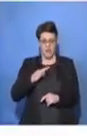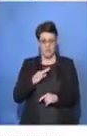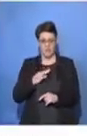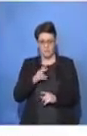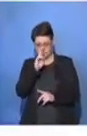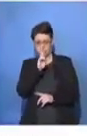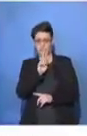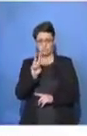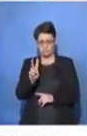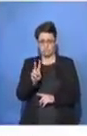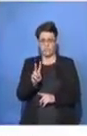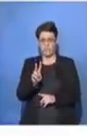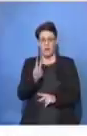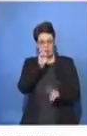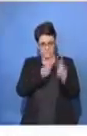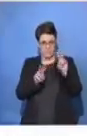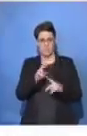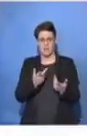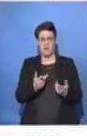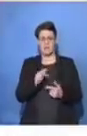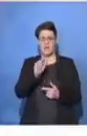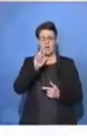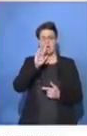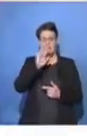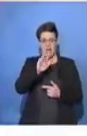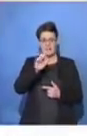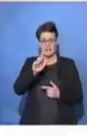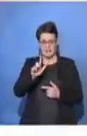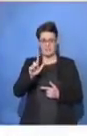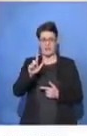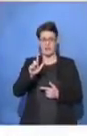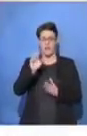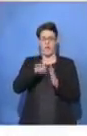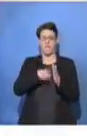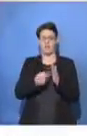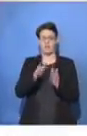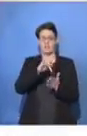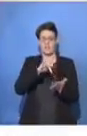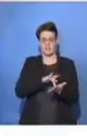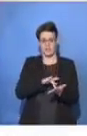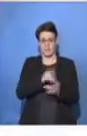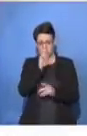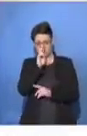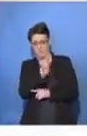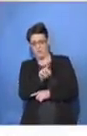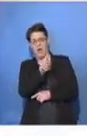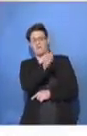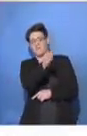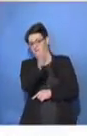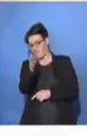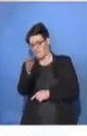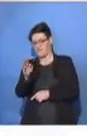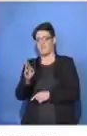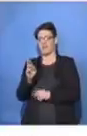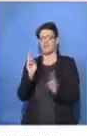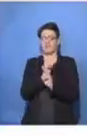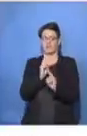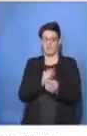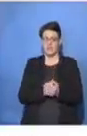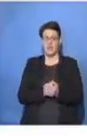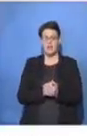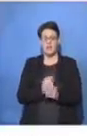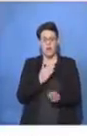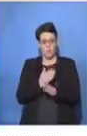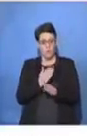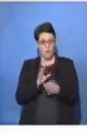be visible at 97% of the voting stations our people observed. The collaboration